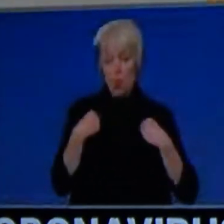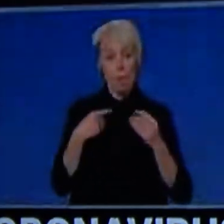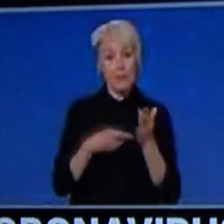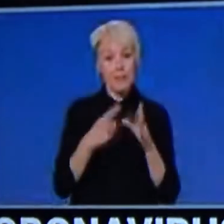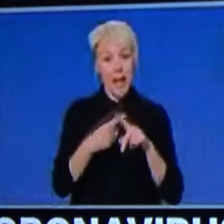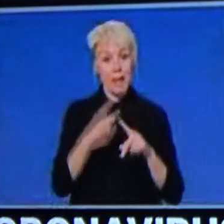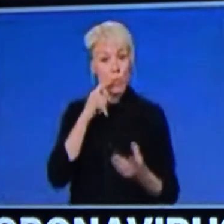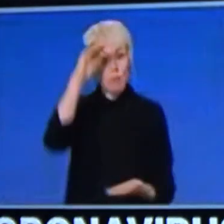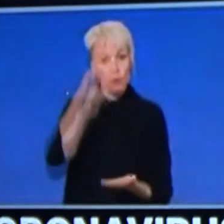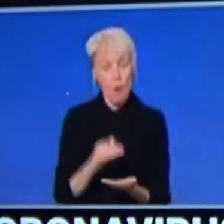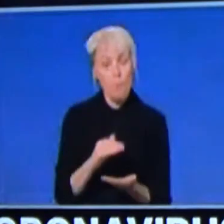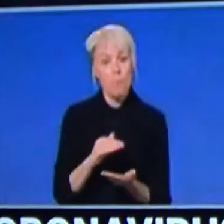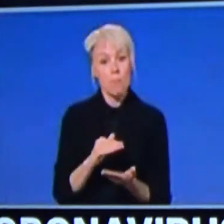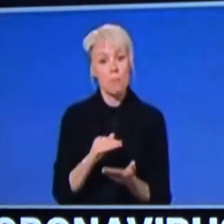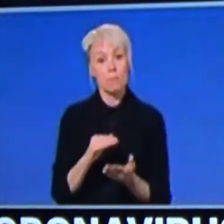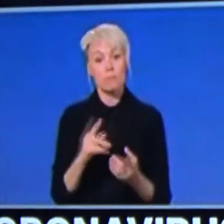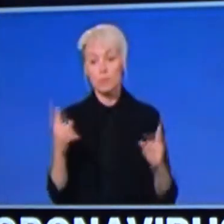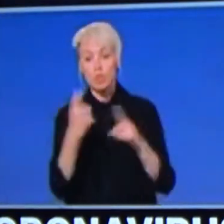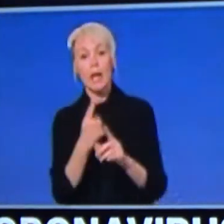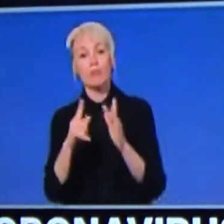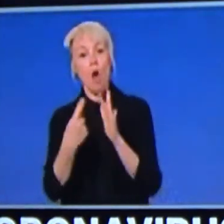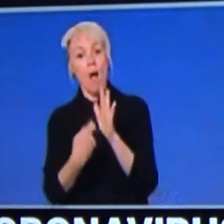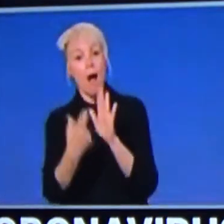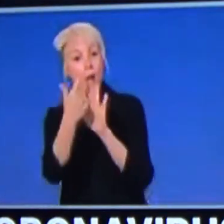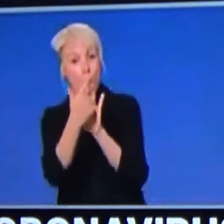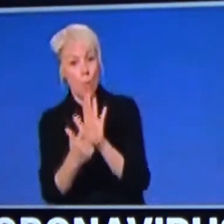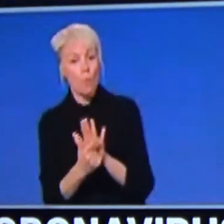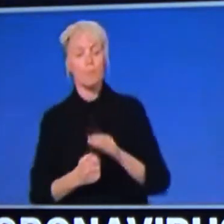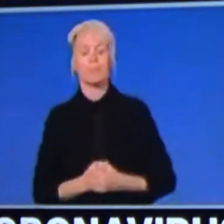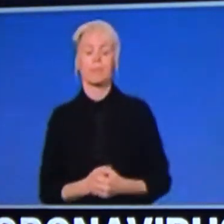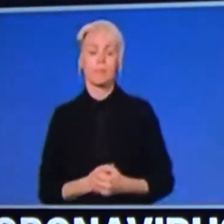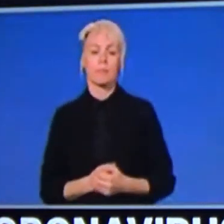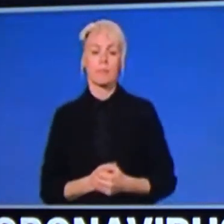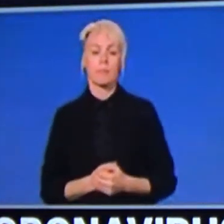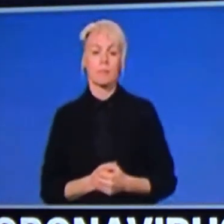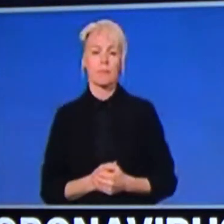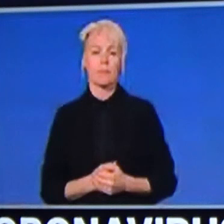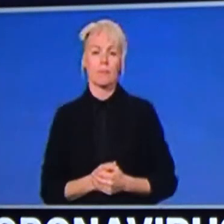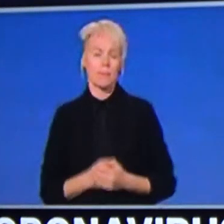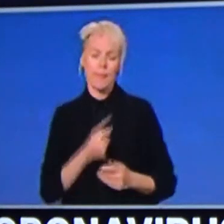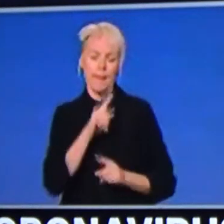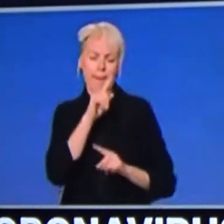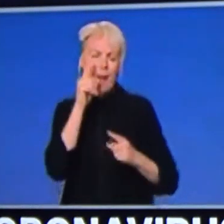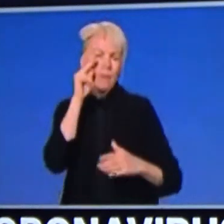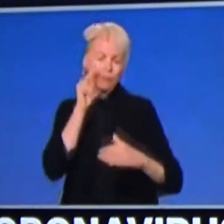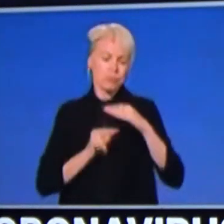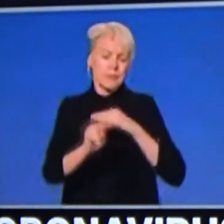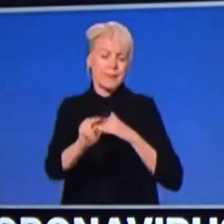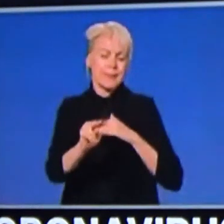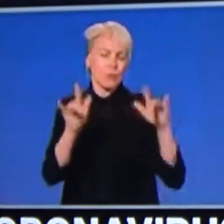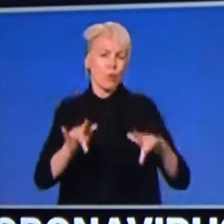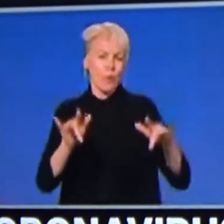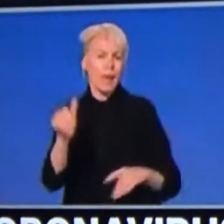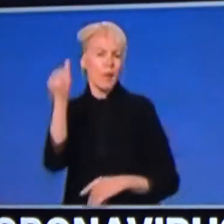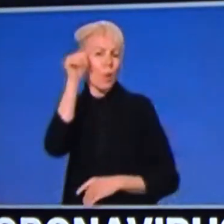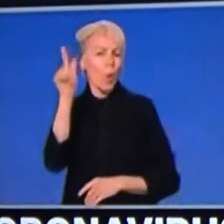like that? Is that whether we'll be looking in that sphere? Well, I think it'd be premature to speculate on that at this point, Phil. I think the